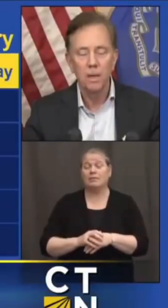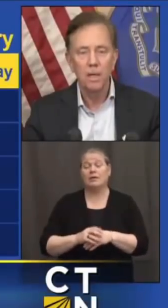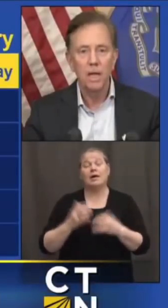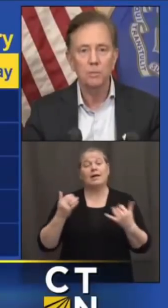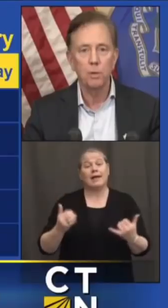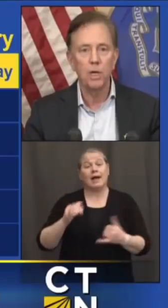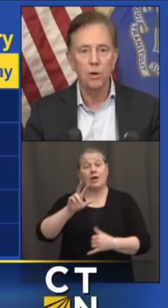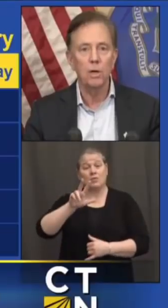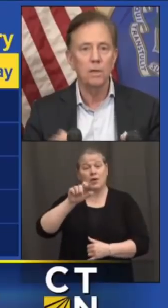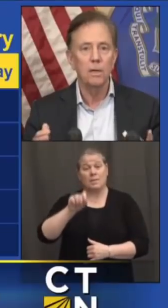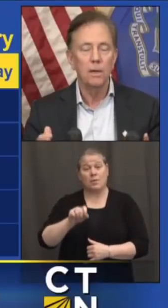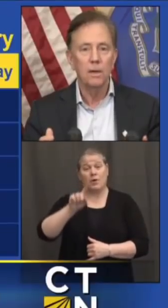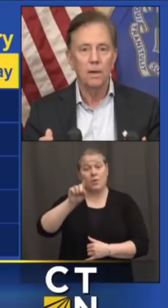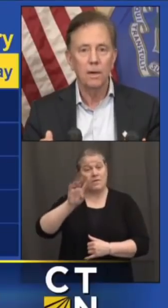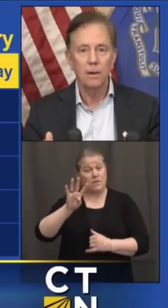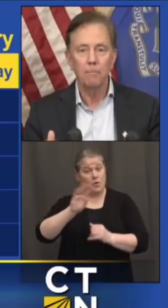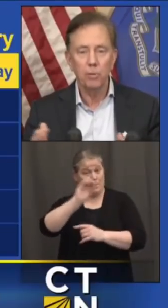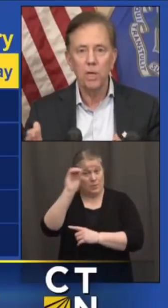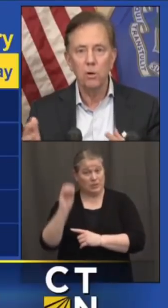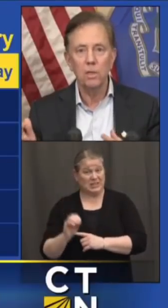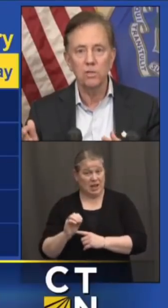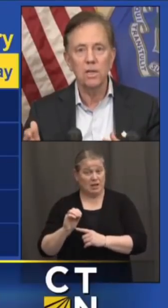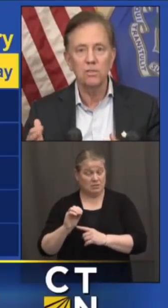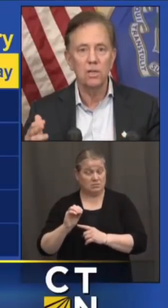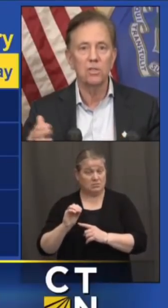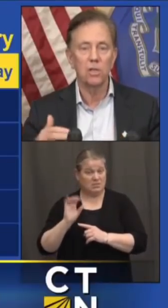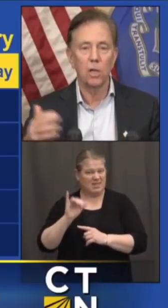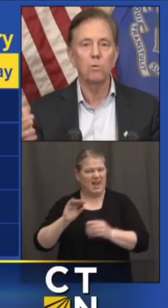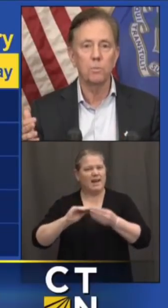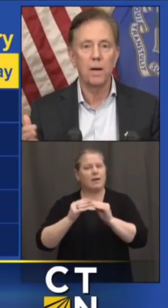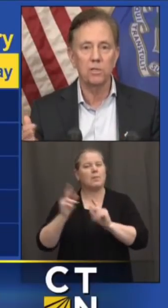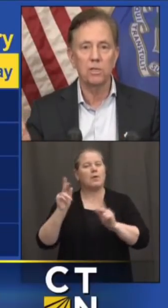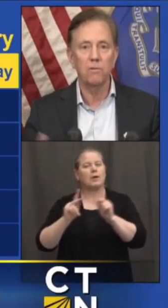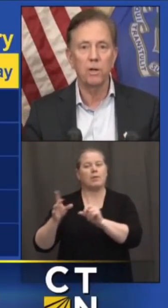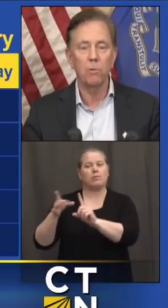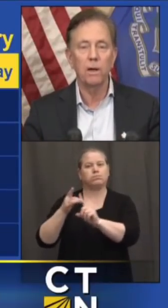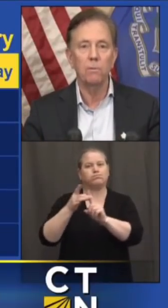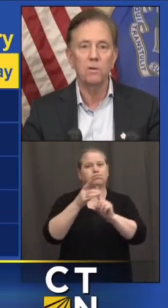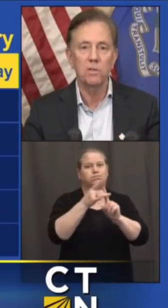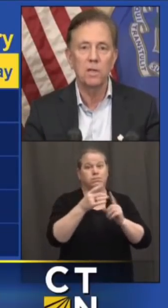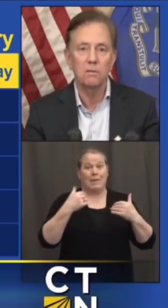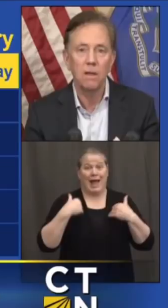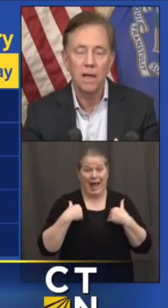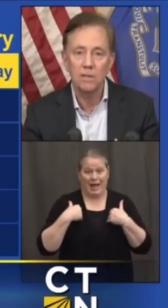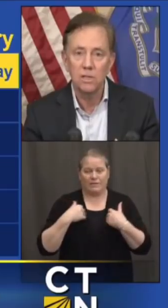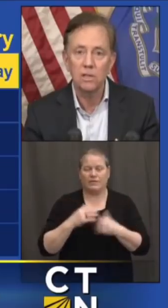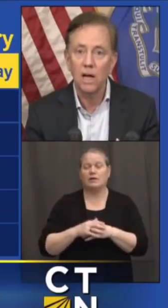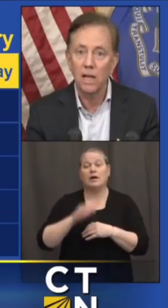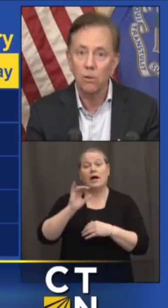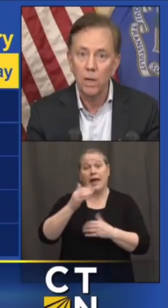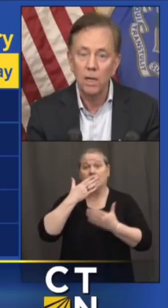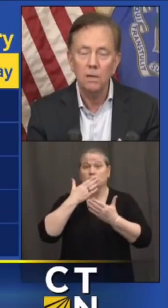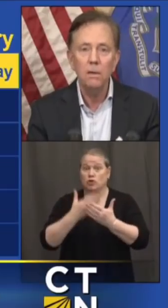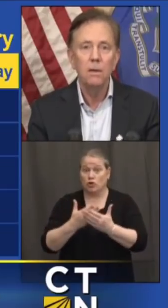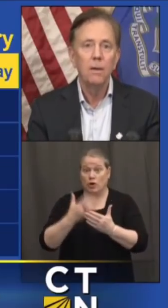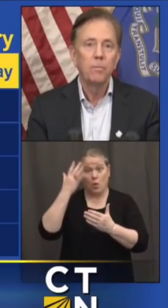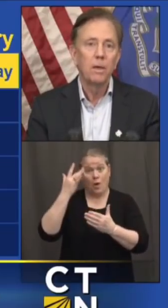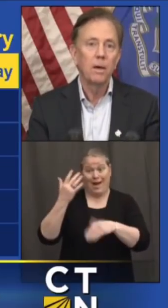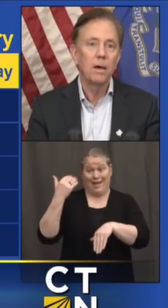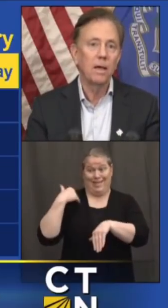3.14%. That's pretty good. Pretty good in the sense that it's the lowest positivity rate we've had since